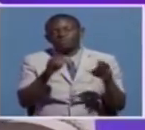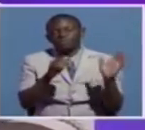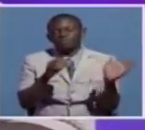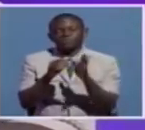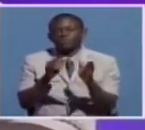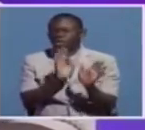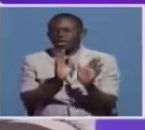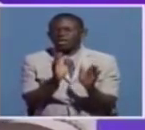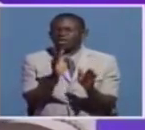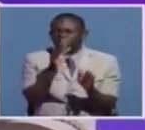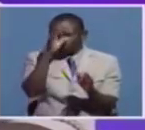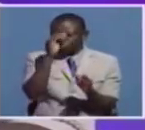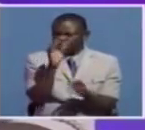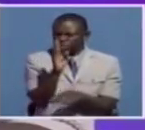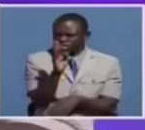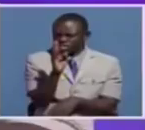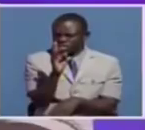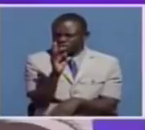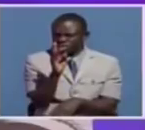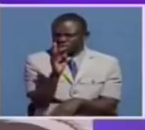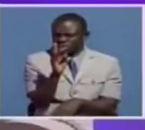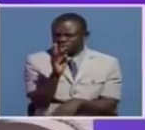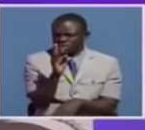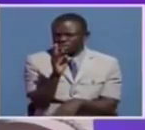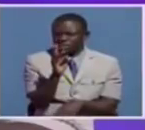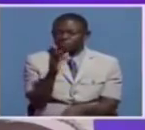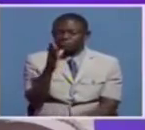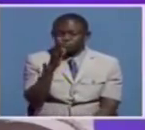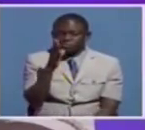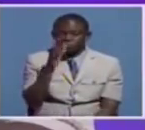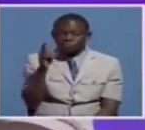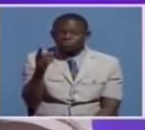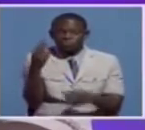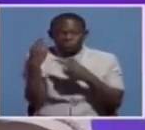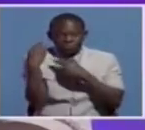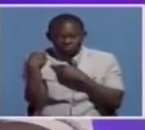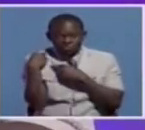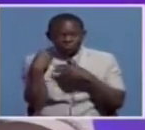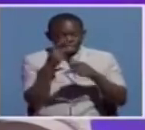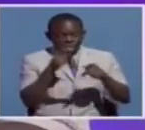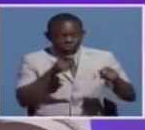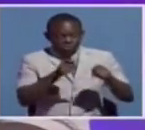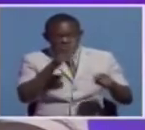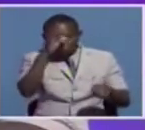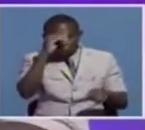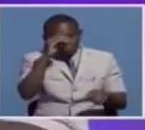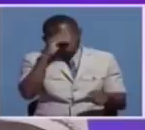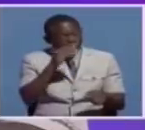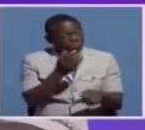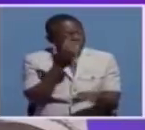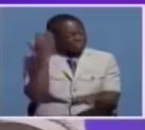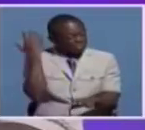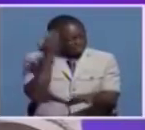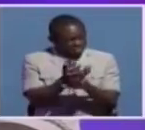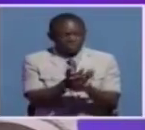there were 6 boys. And looking after boys for a mother is a big thing. So she had to be tough on us.